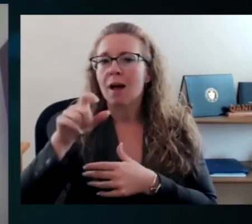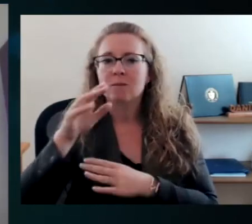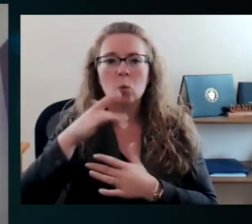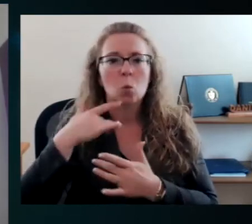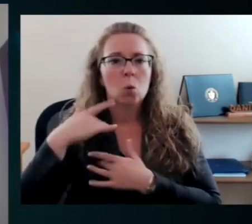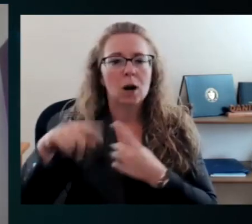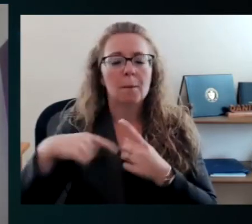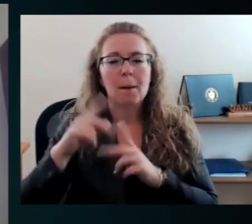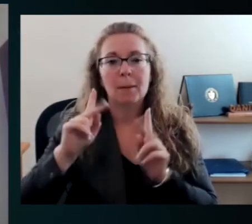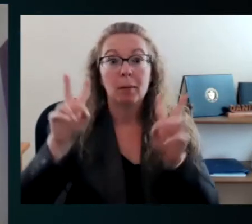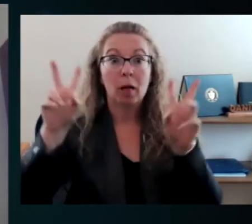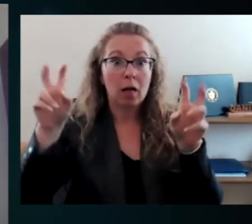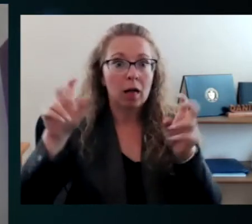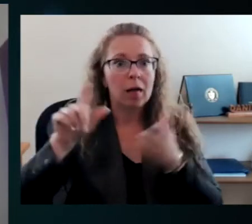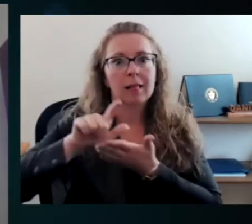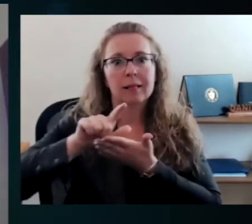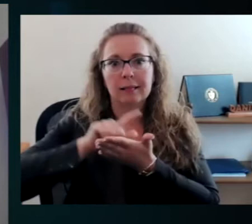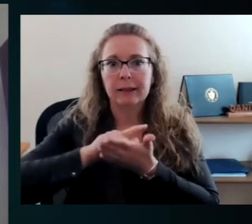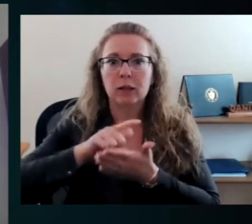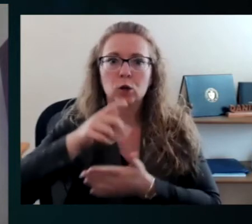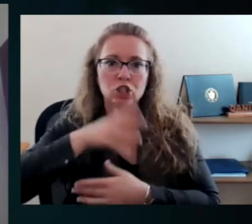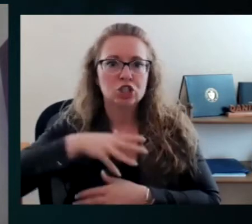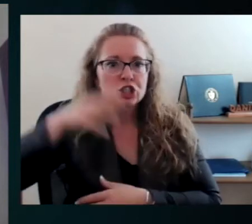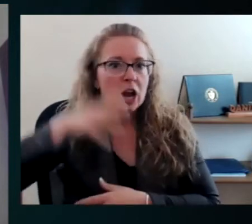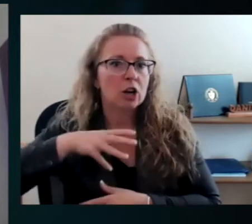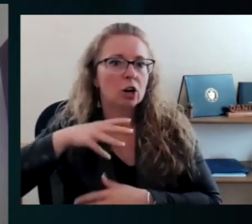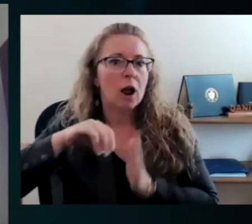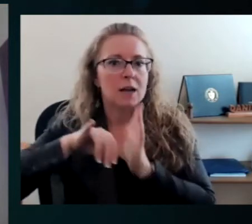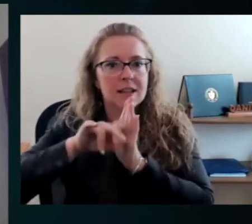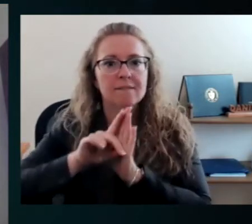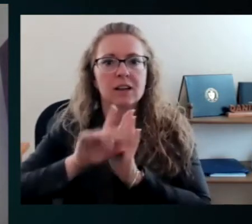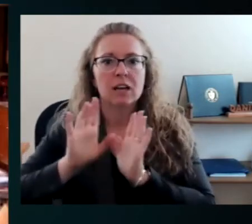gender identification or biological characteristics.